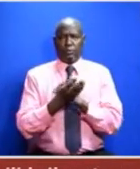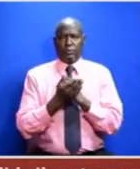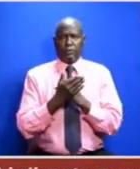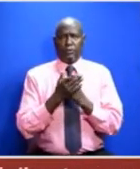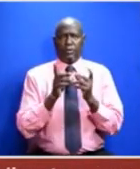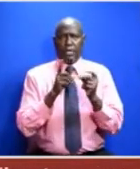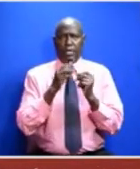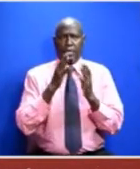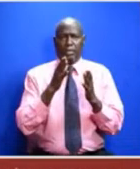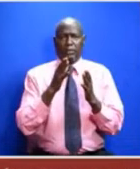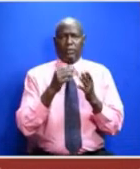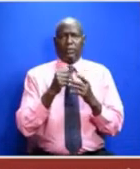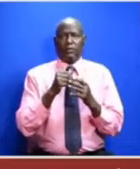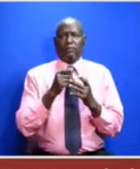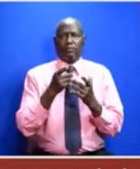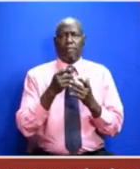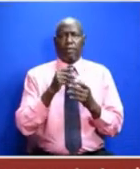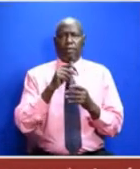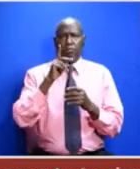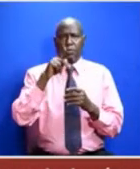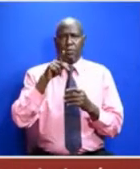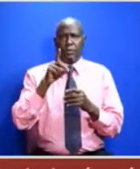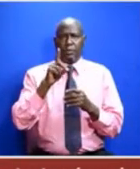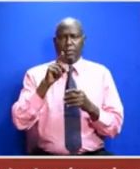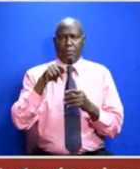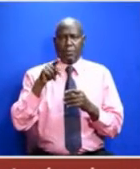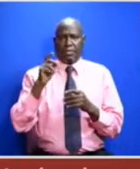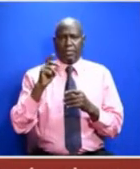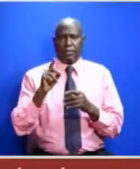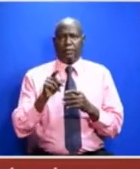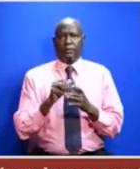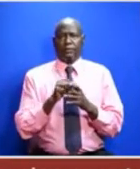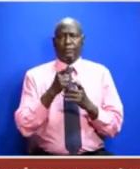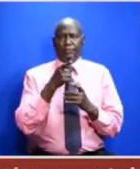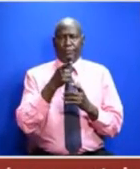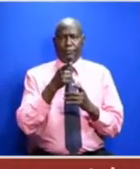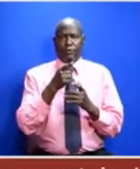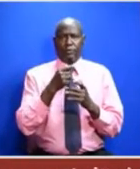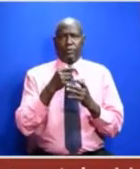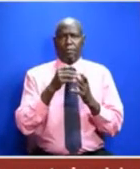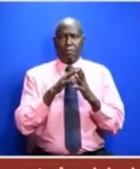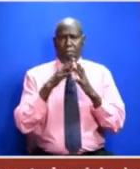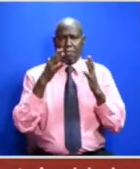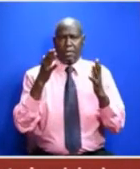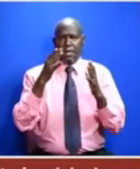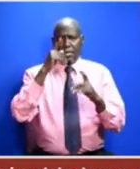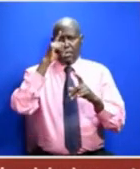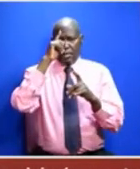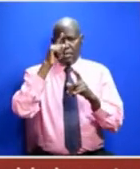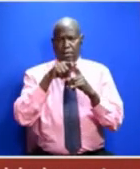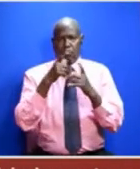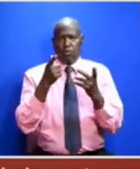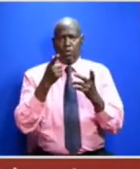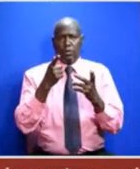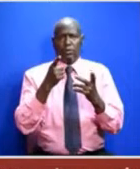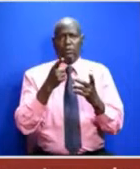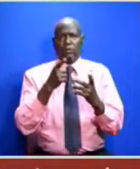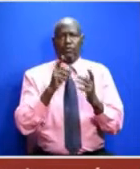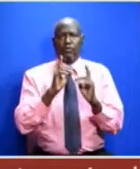expedite legal proceedings against suspects involved. Autopsy reports reveal that the main causes of the deaths were